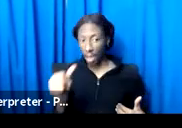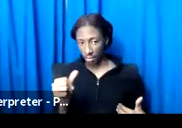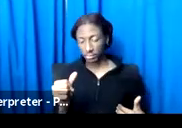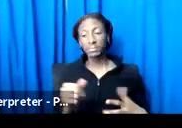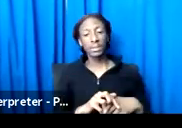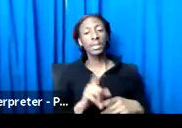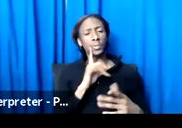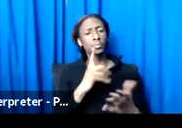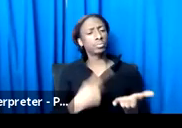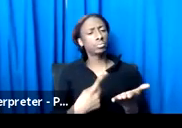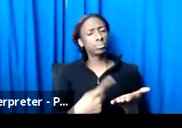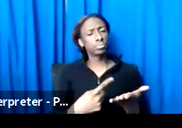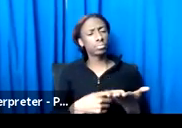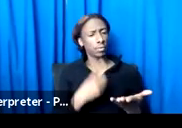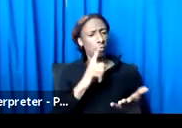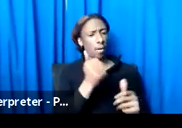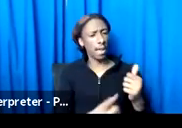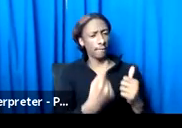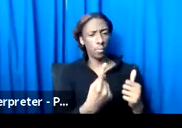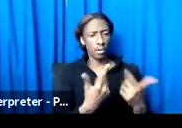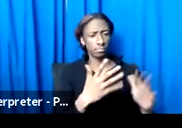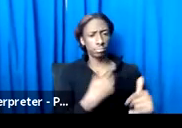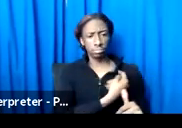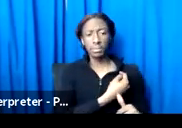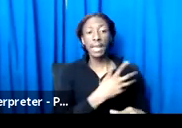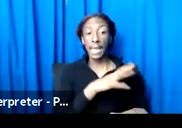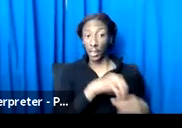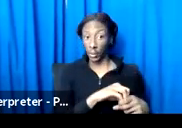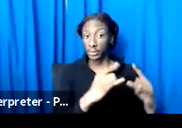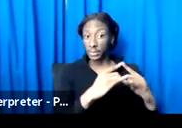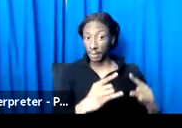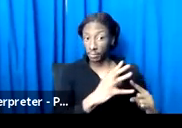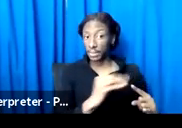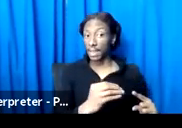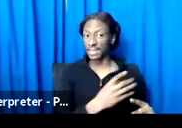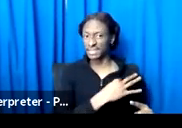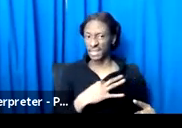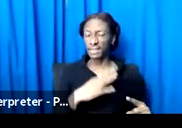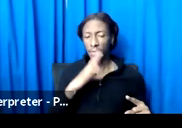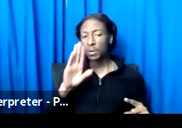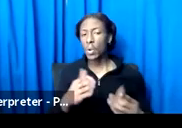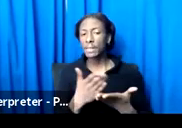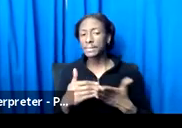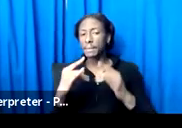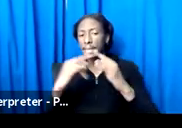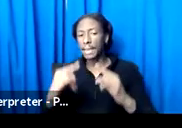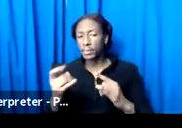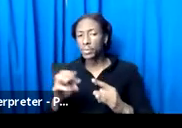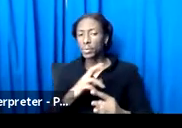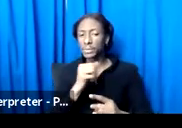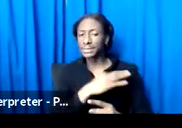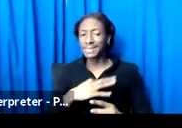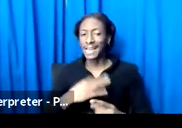discussing the guidance for where everyone is fully vaccinated, including campers and staff. Please note that some campers or staff might not be able to get the